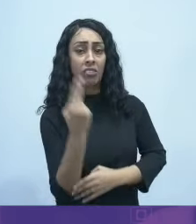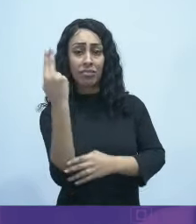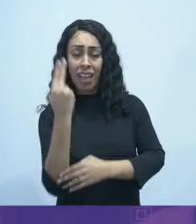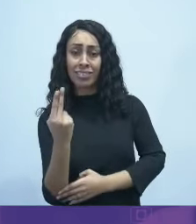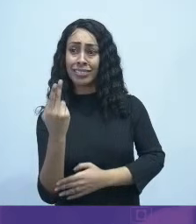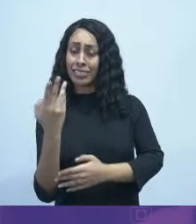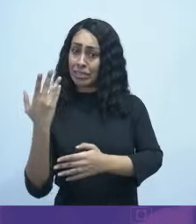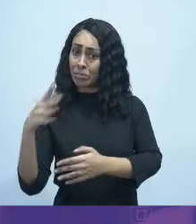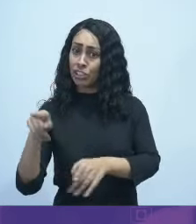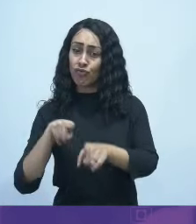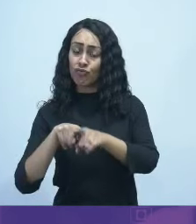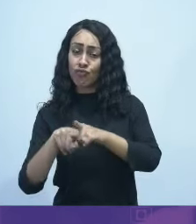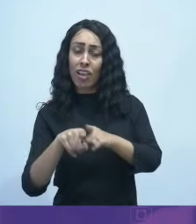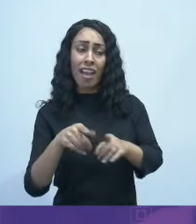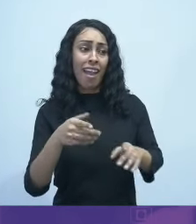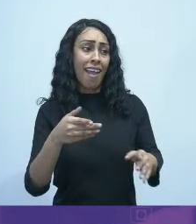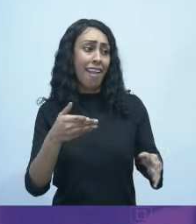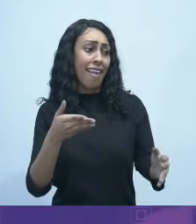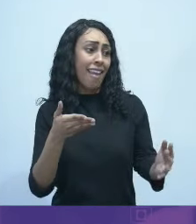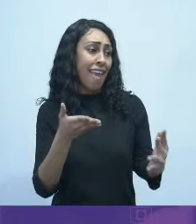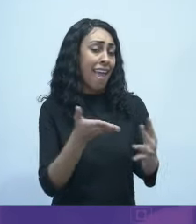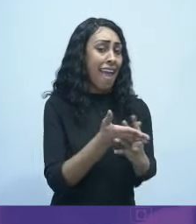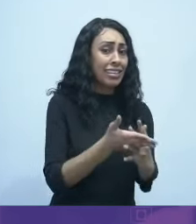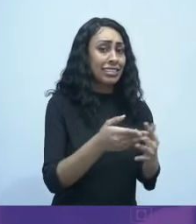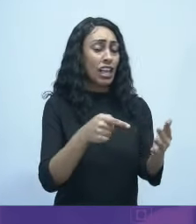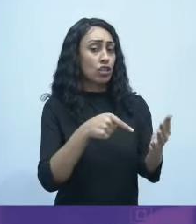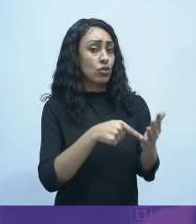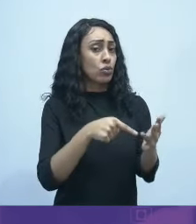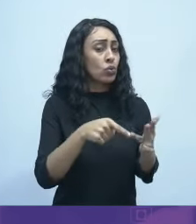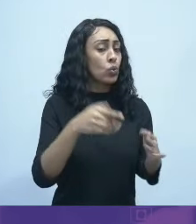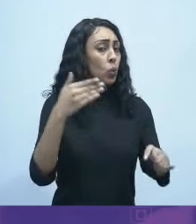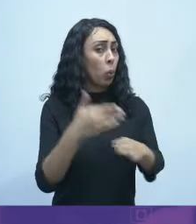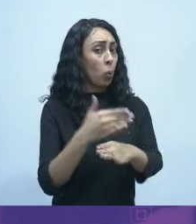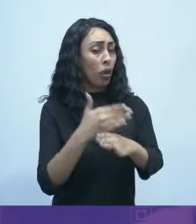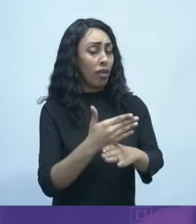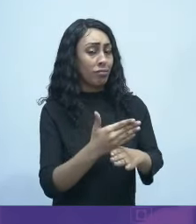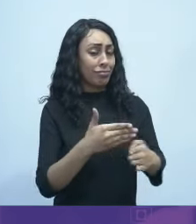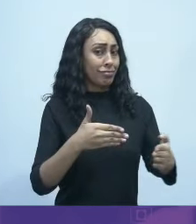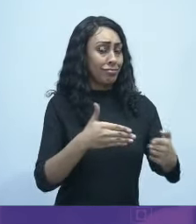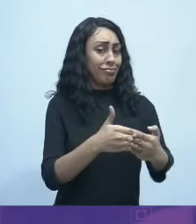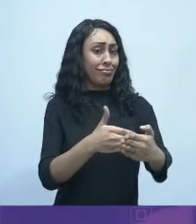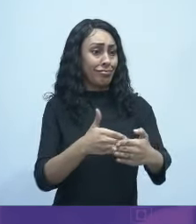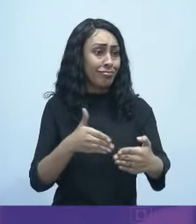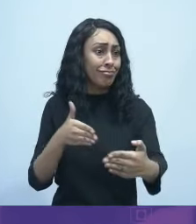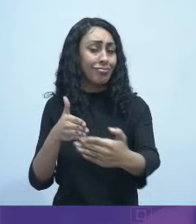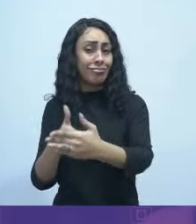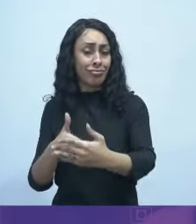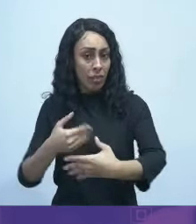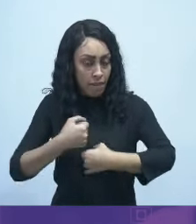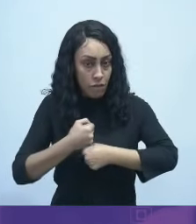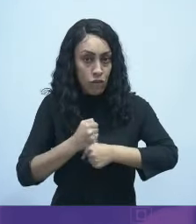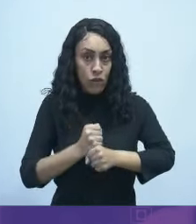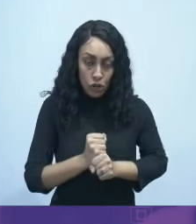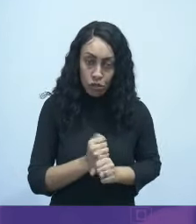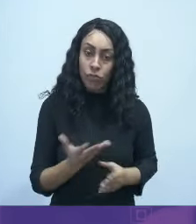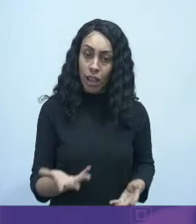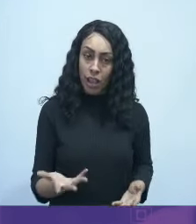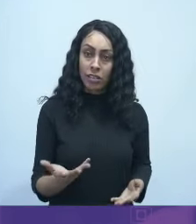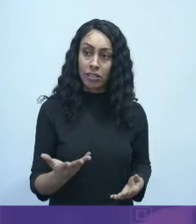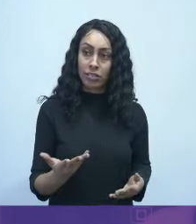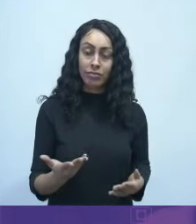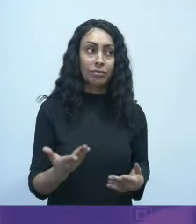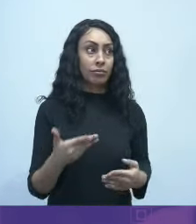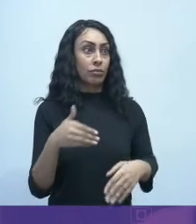access to support have encountered a number of challenges and issues which have been incredibly frustrating, and it